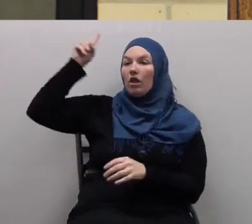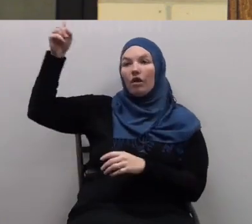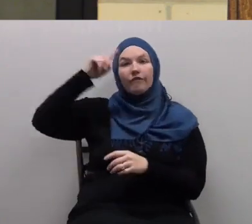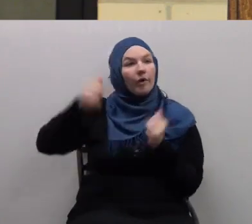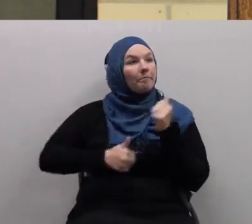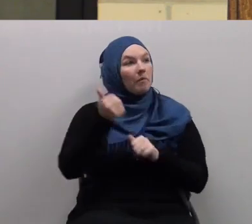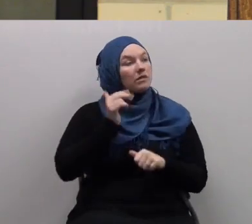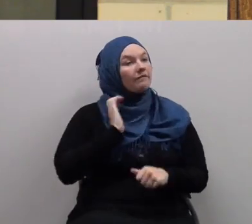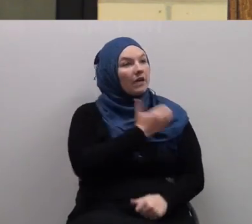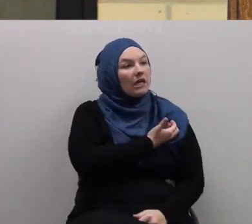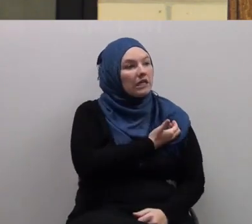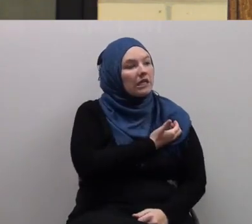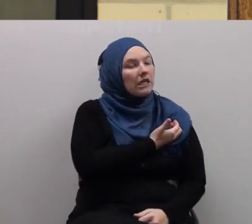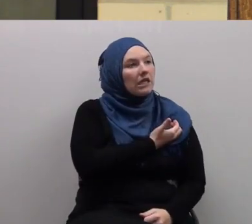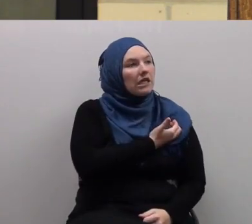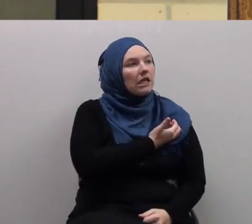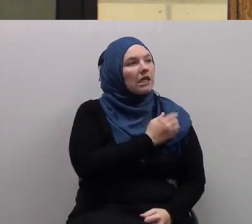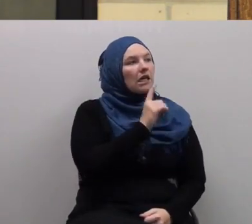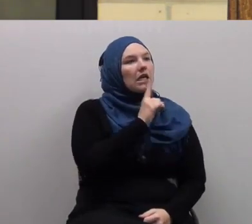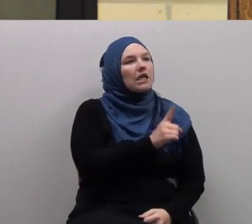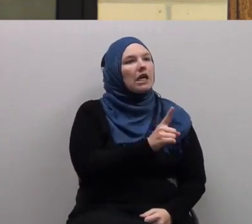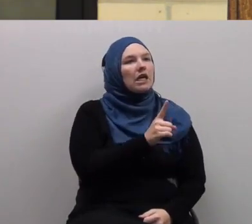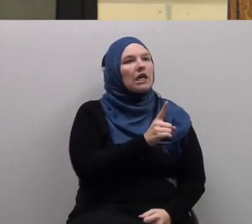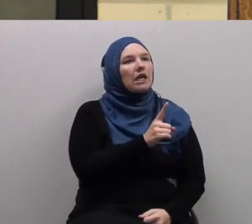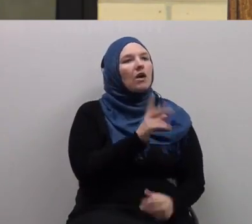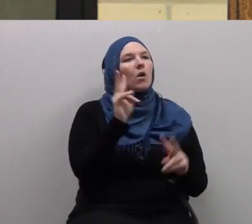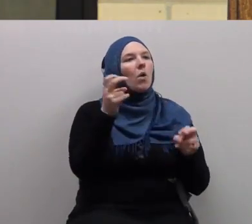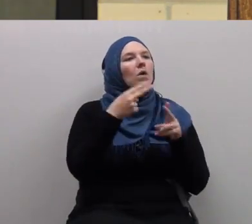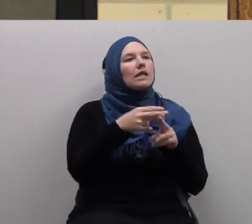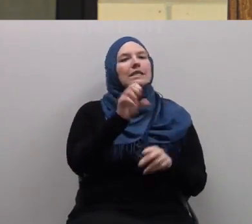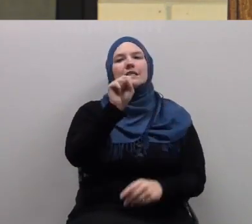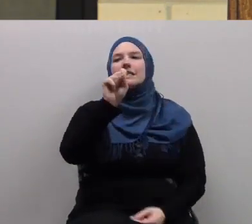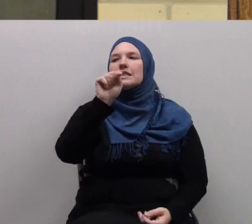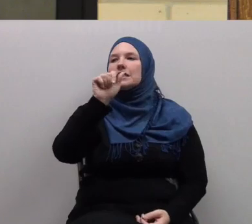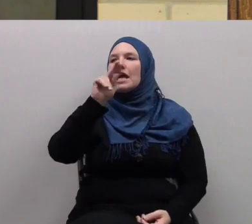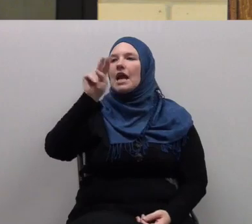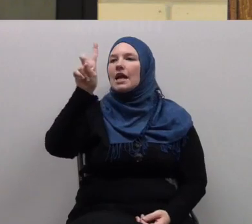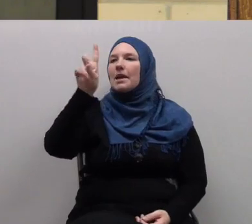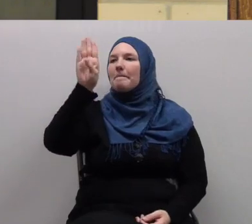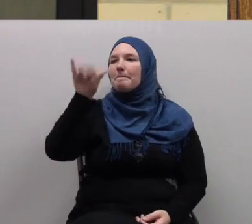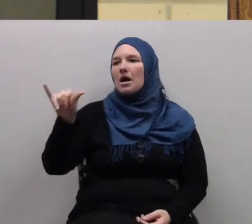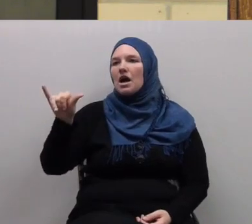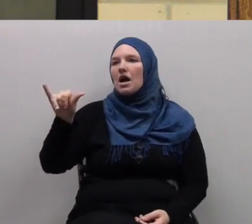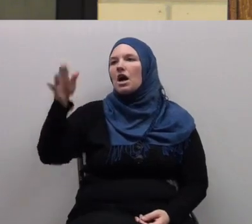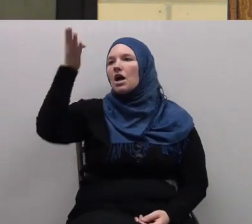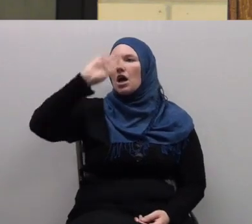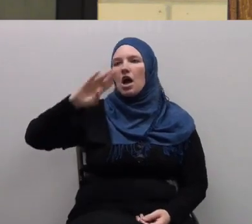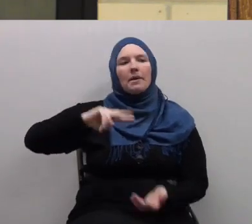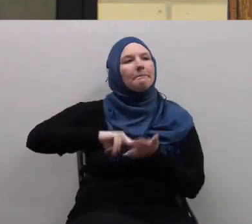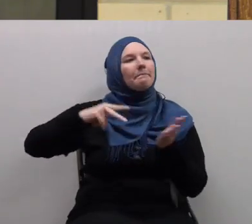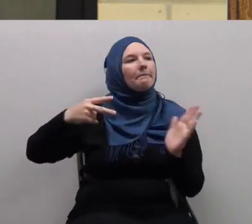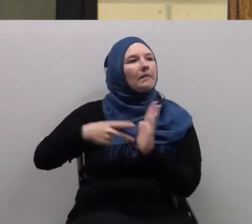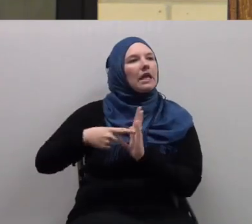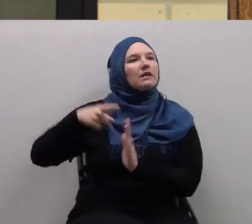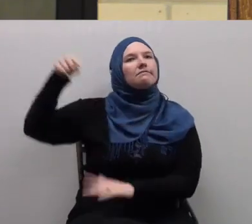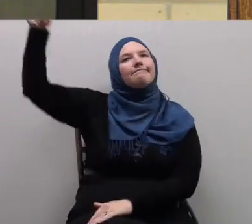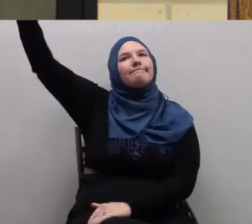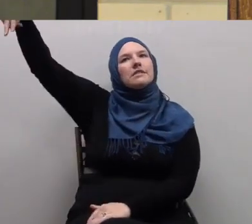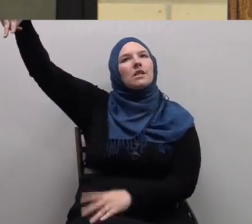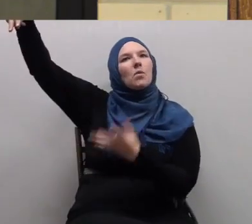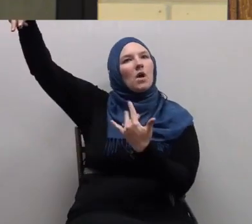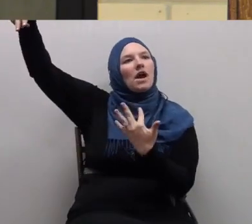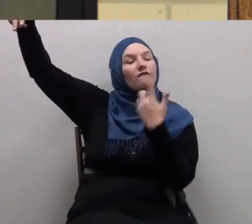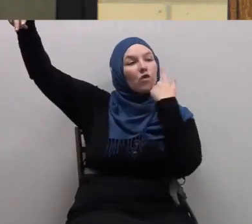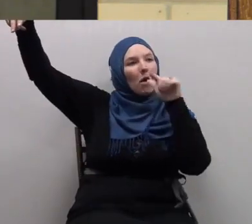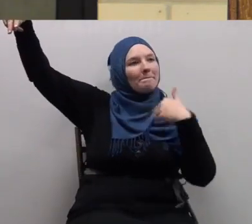us, is a standby God. He's just one call away.